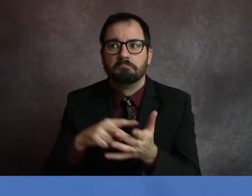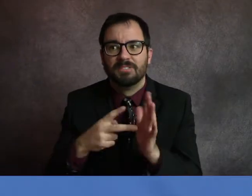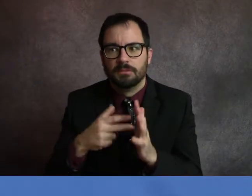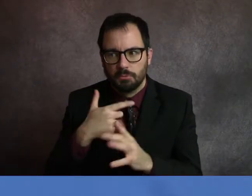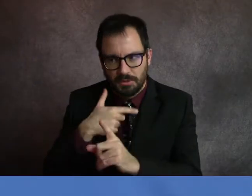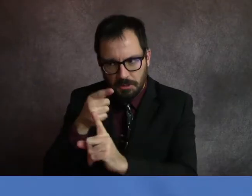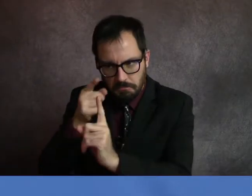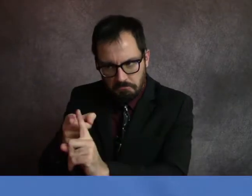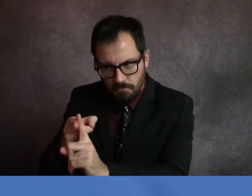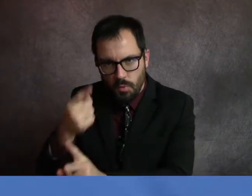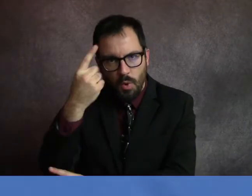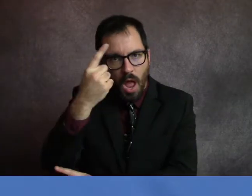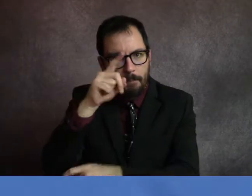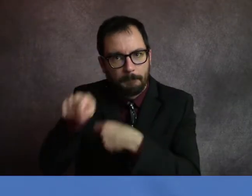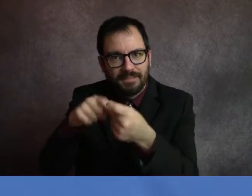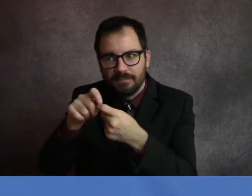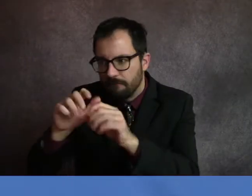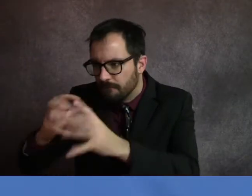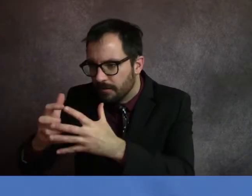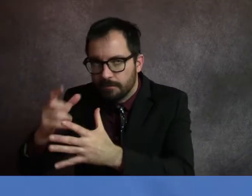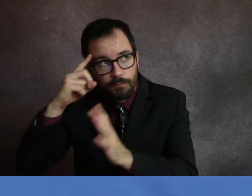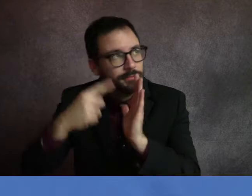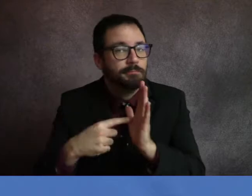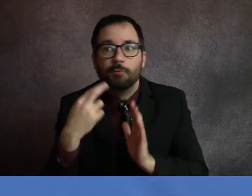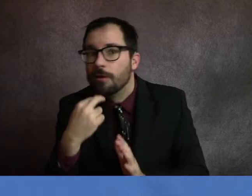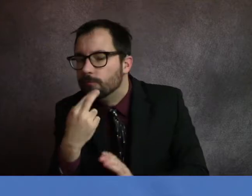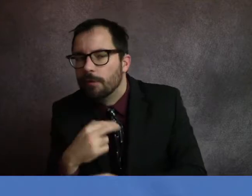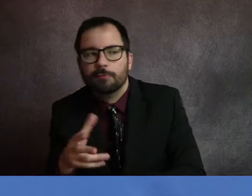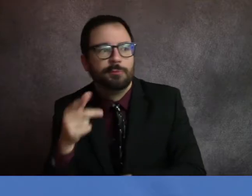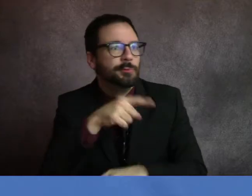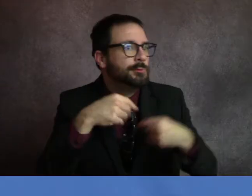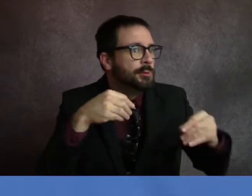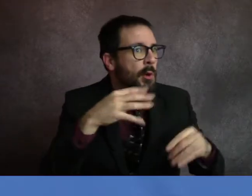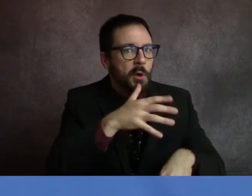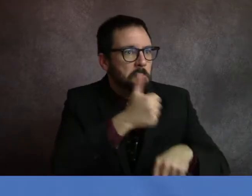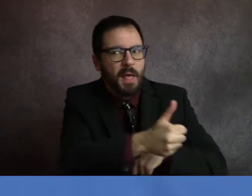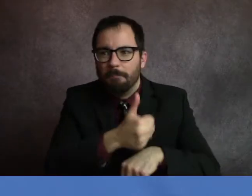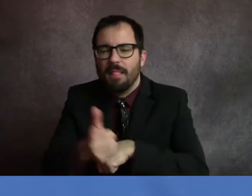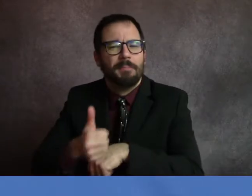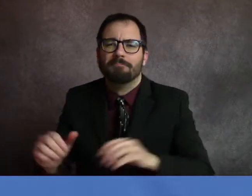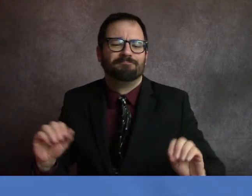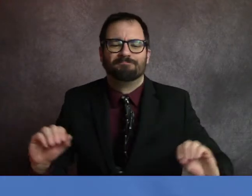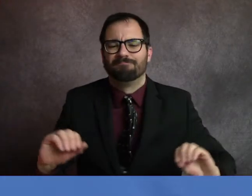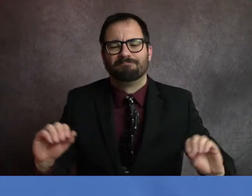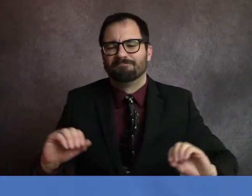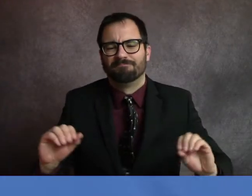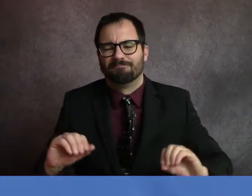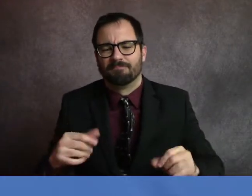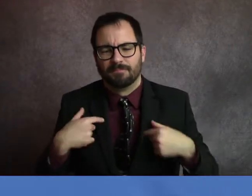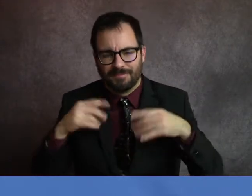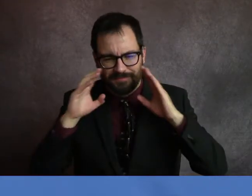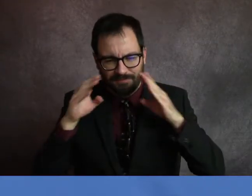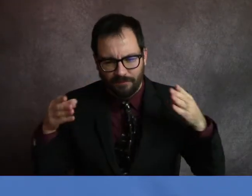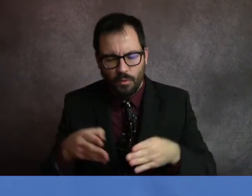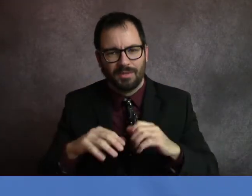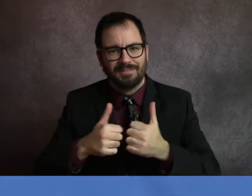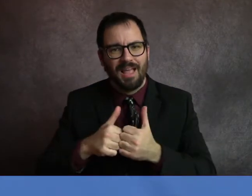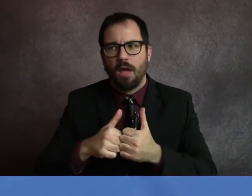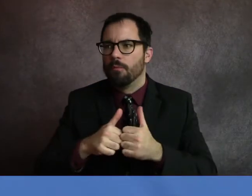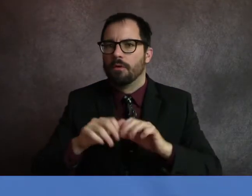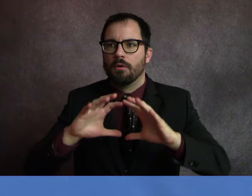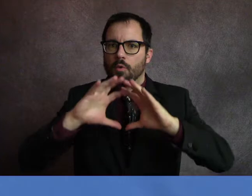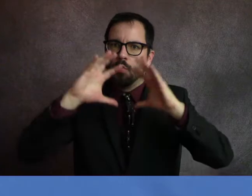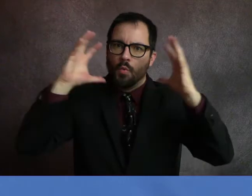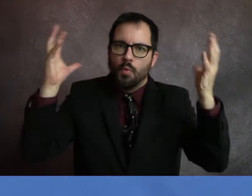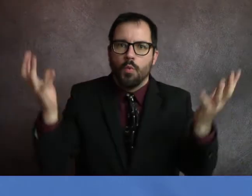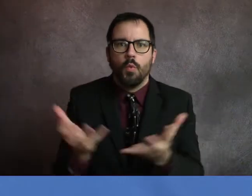specific sectors that cause the virus. This is an effort to reduce overall activity outside the home